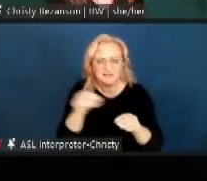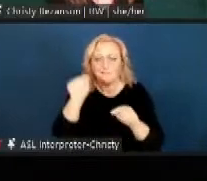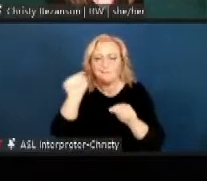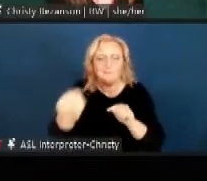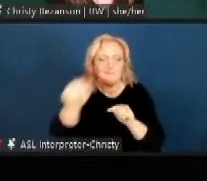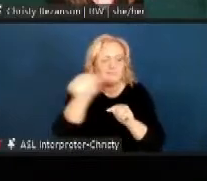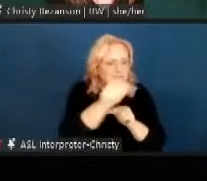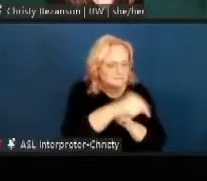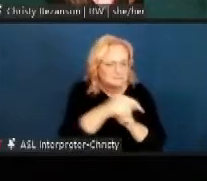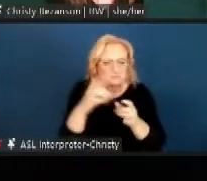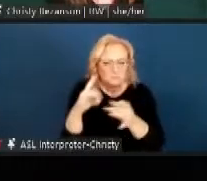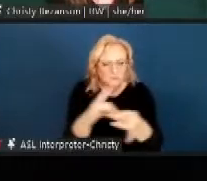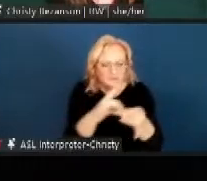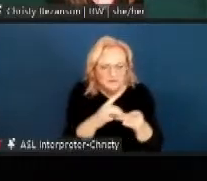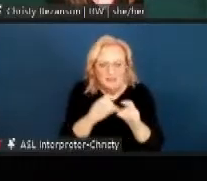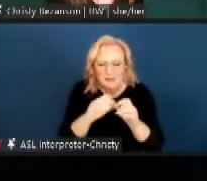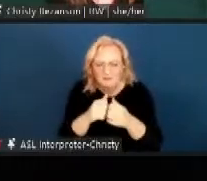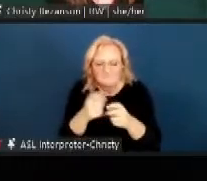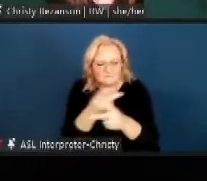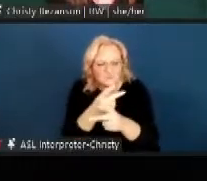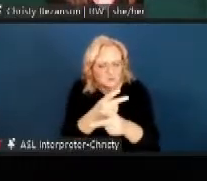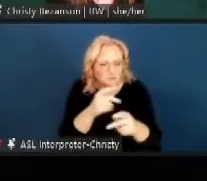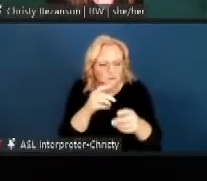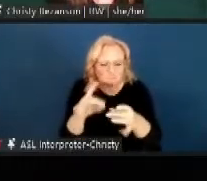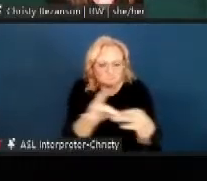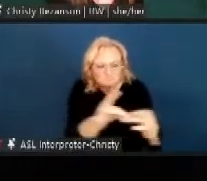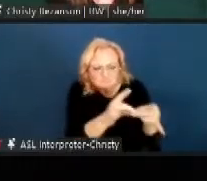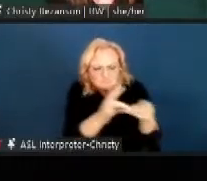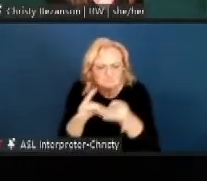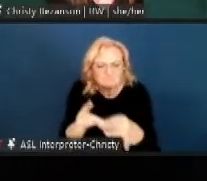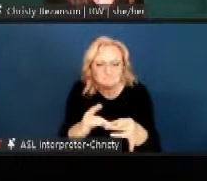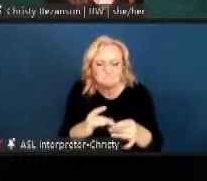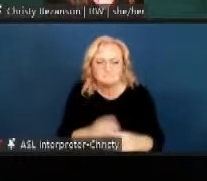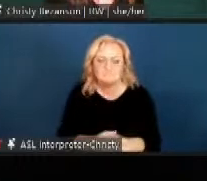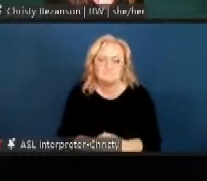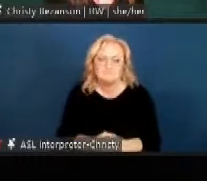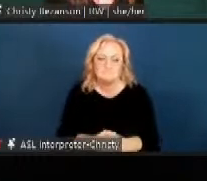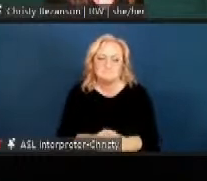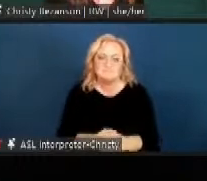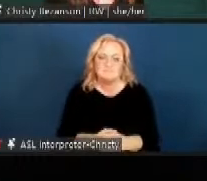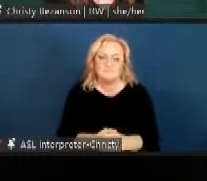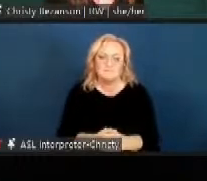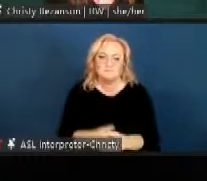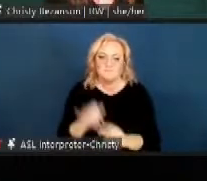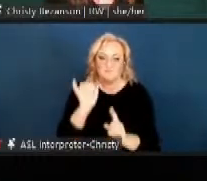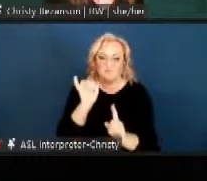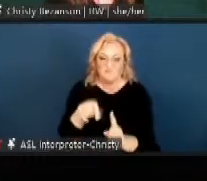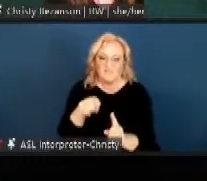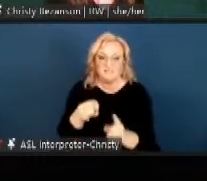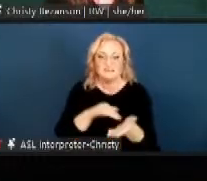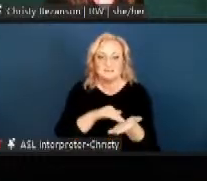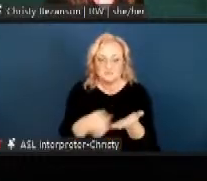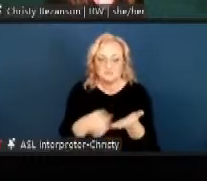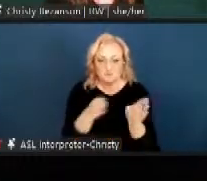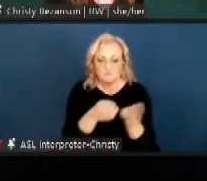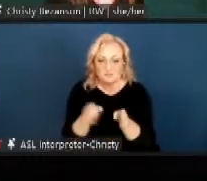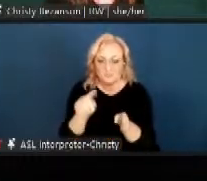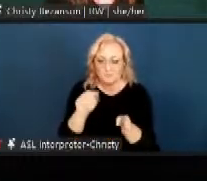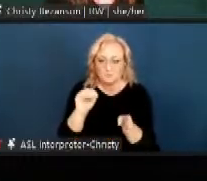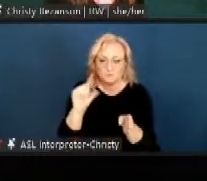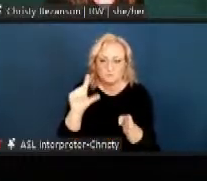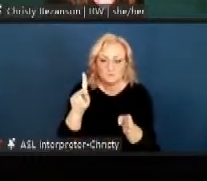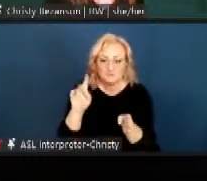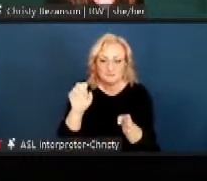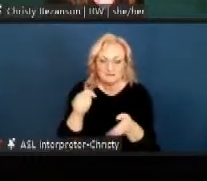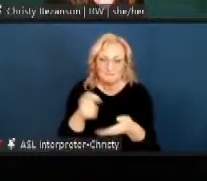time for coordination and implementation. So that's where we really get into where this Discharge Planners Toolkit can be a